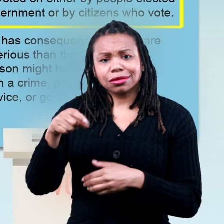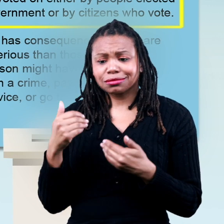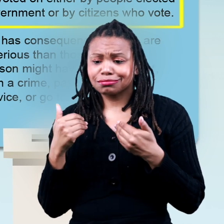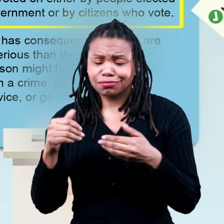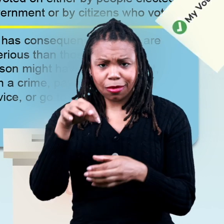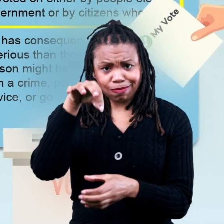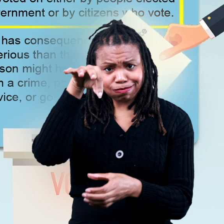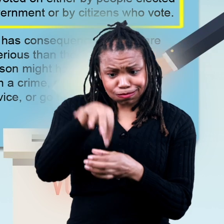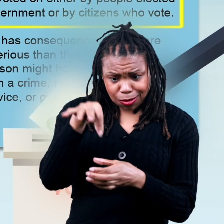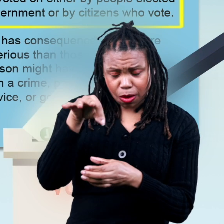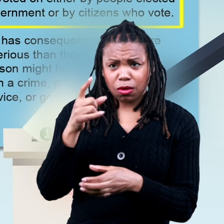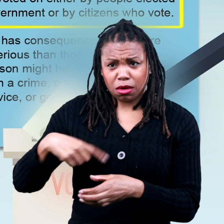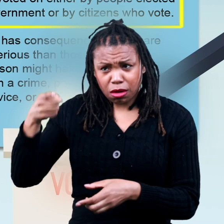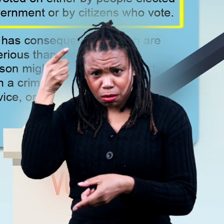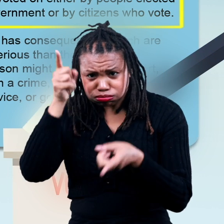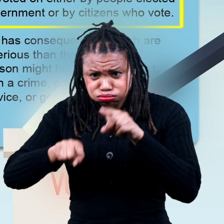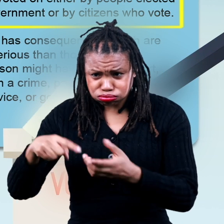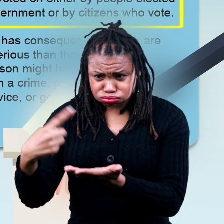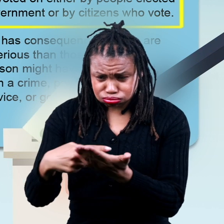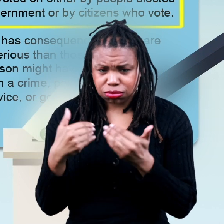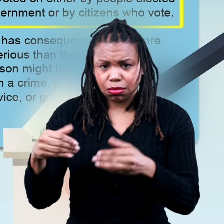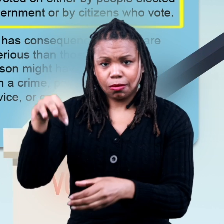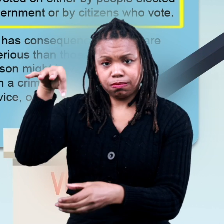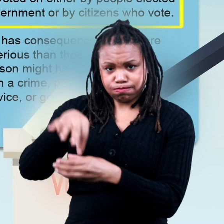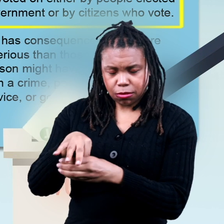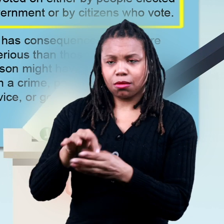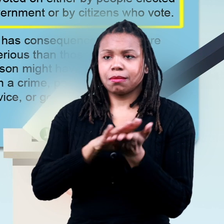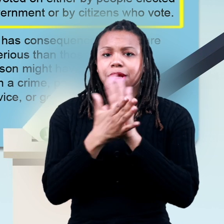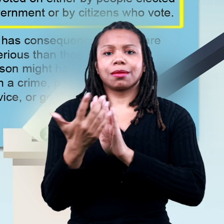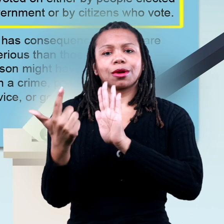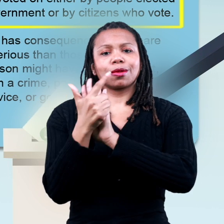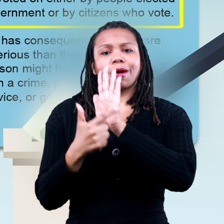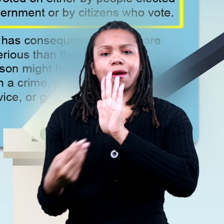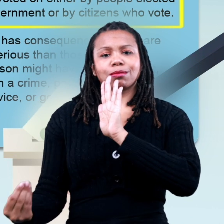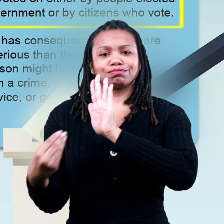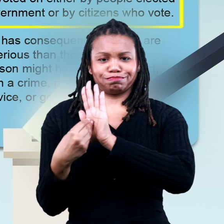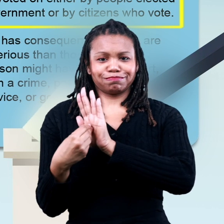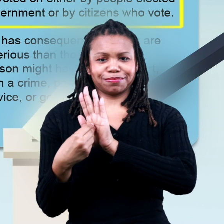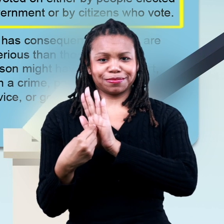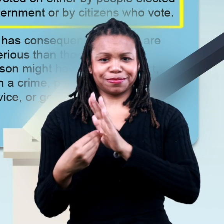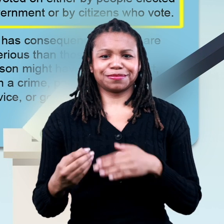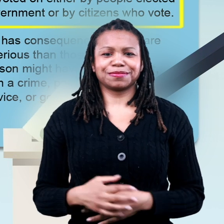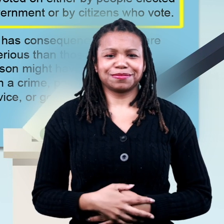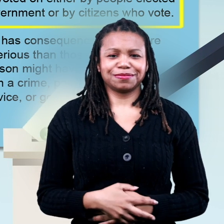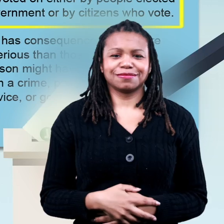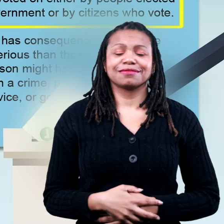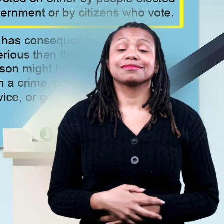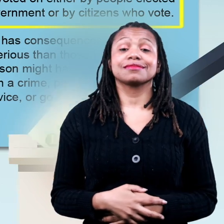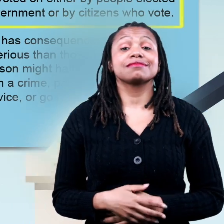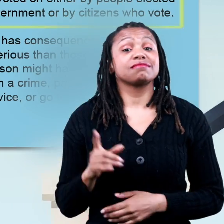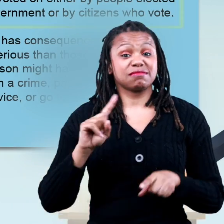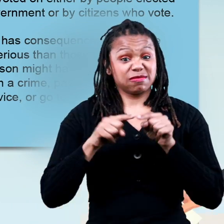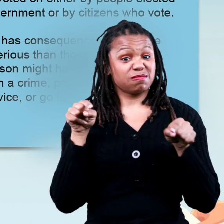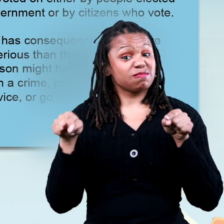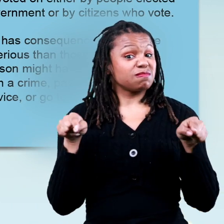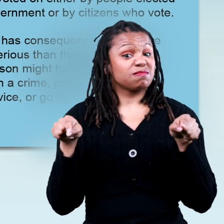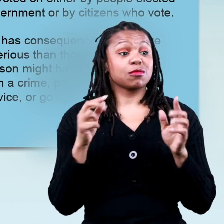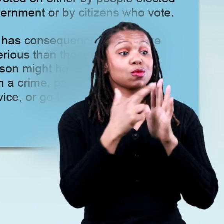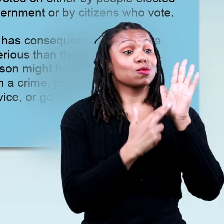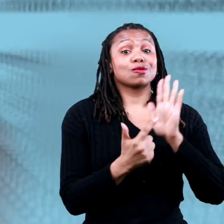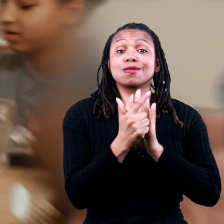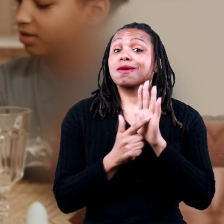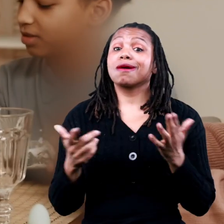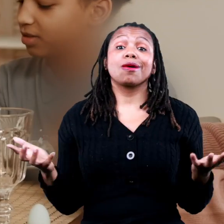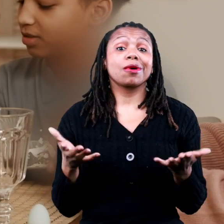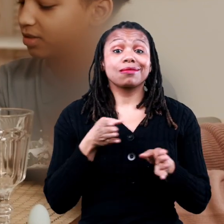hand, must be voted on by people elected for government office or by people who vote. One of the